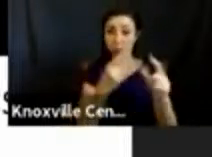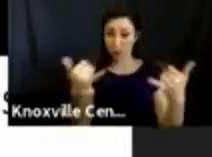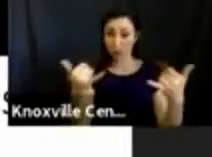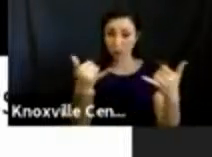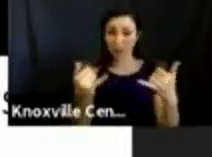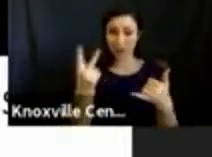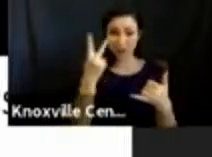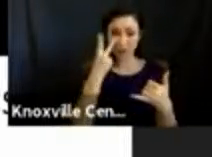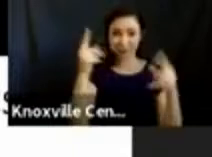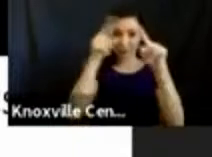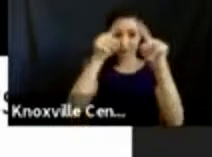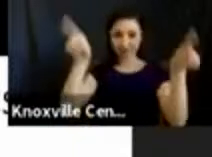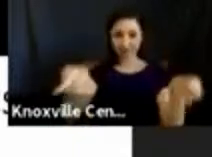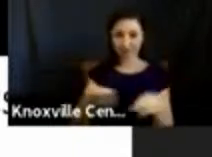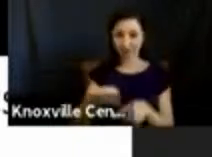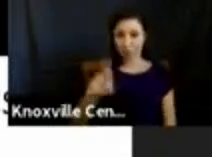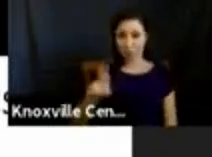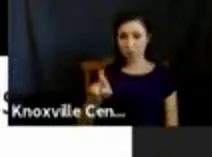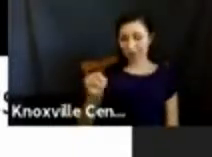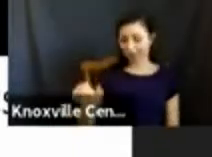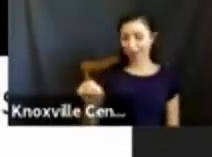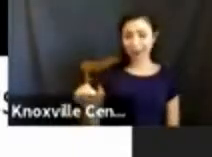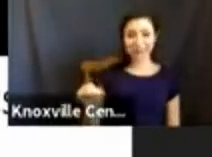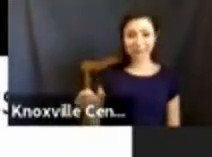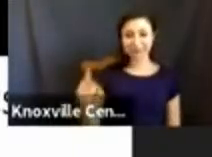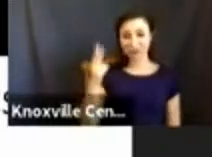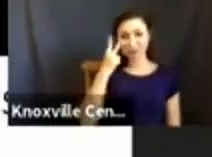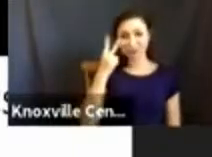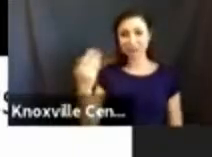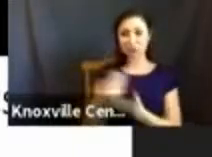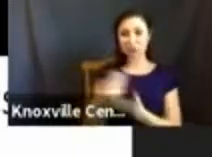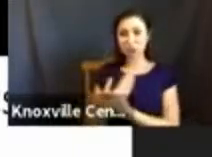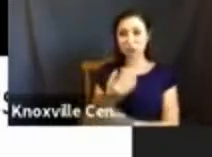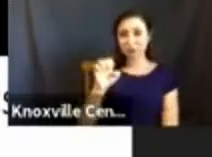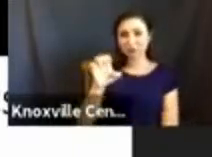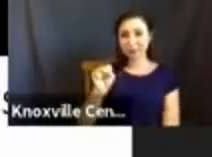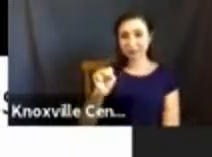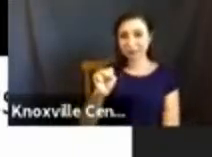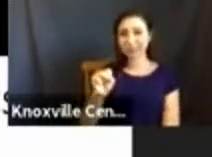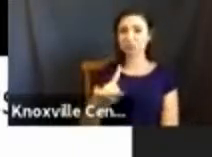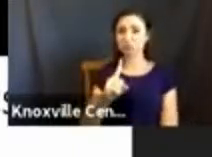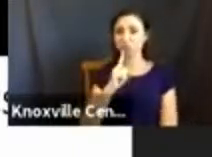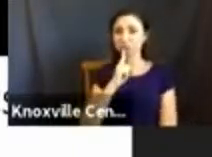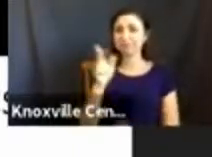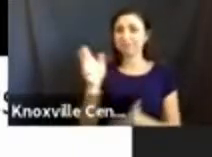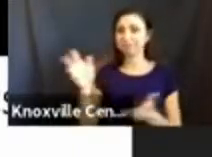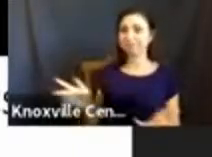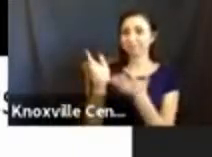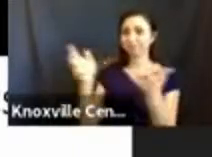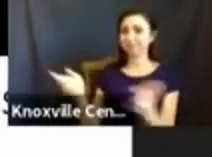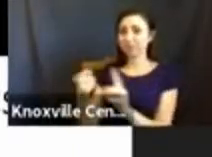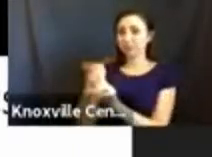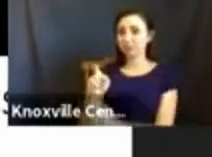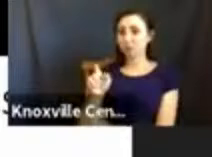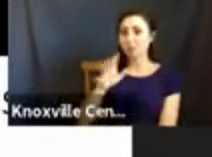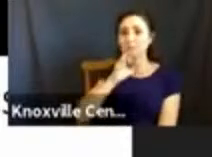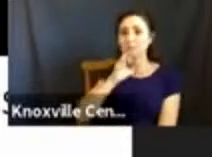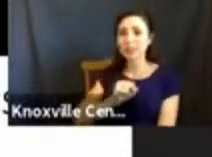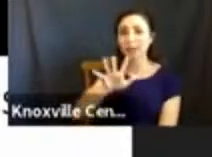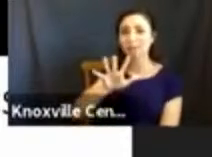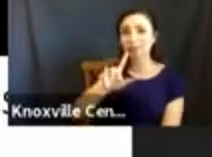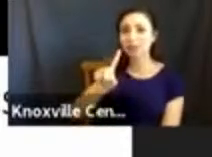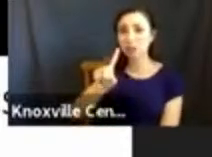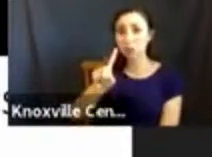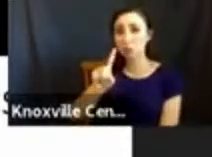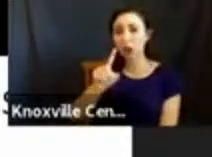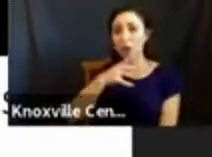pretty steadily that those new cases are being significantly driven by the 51 and older age group. That's important from a